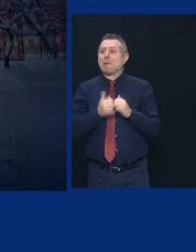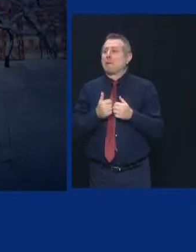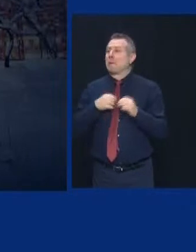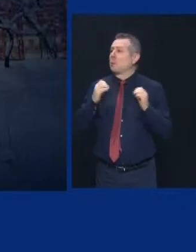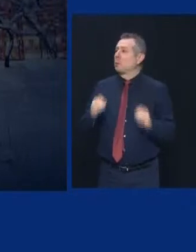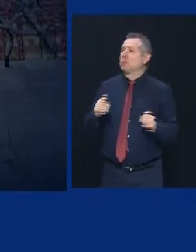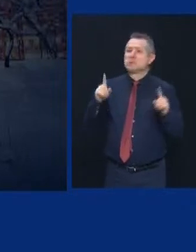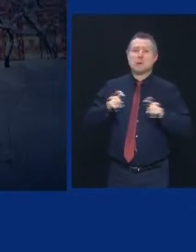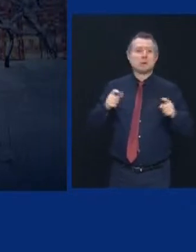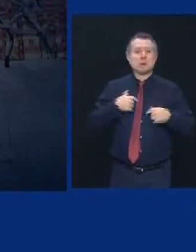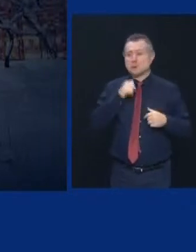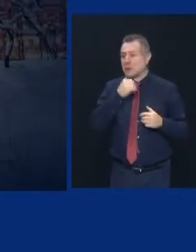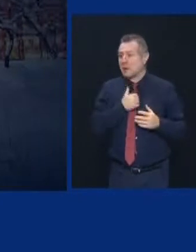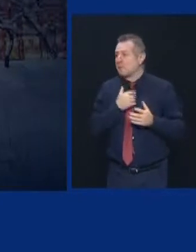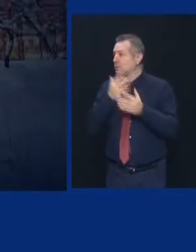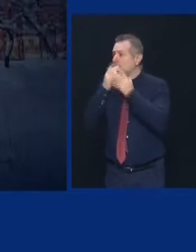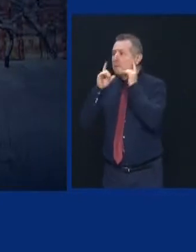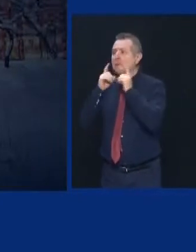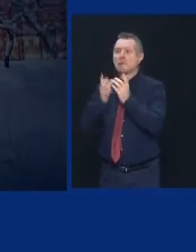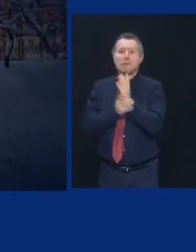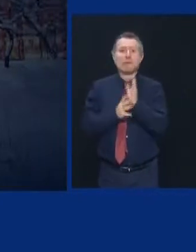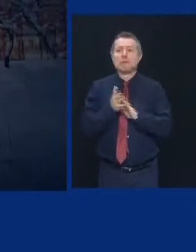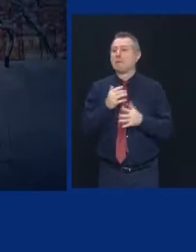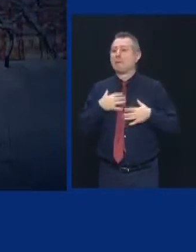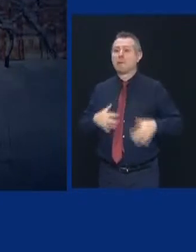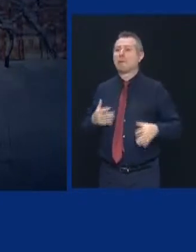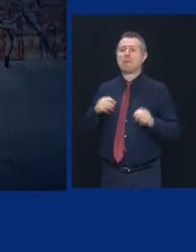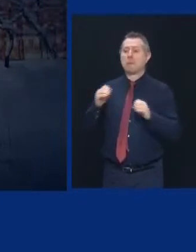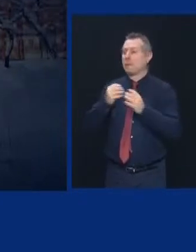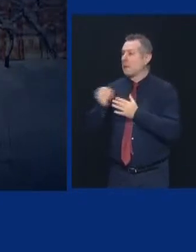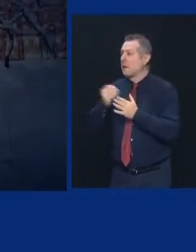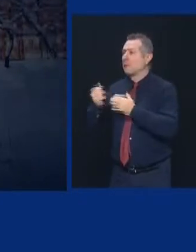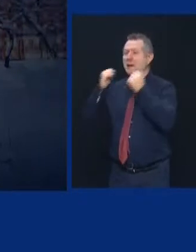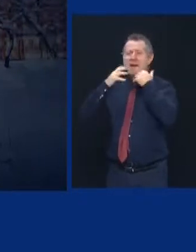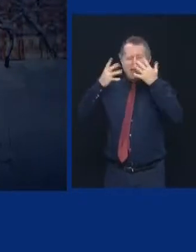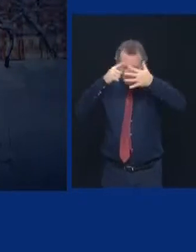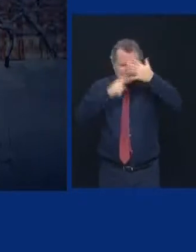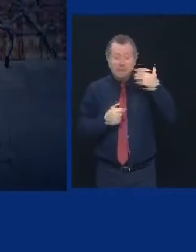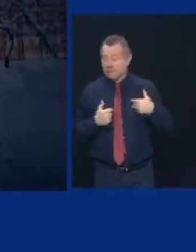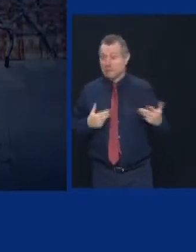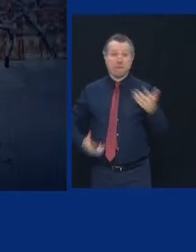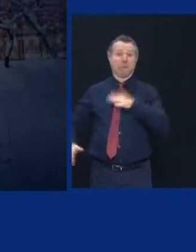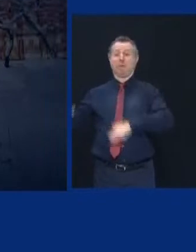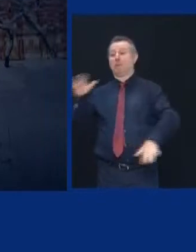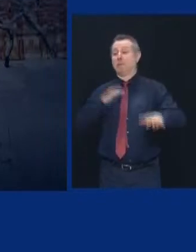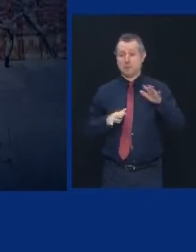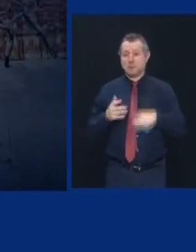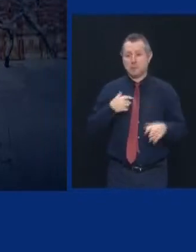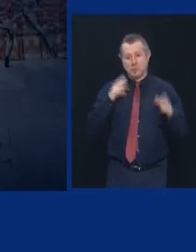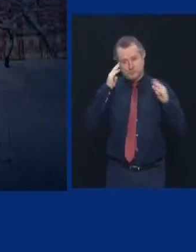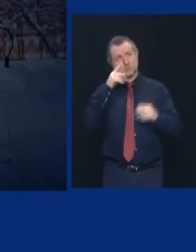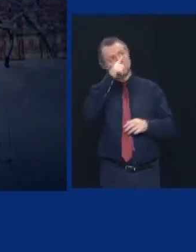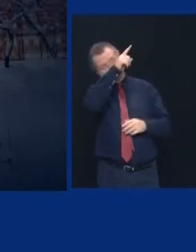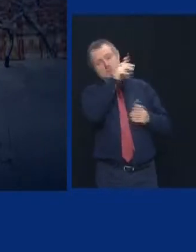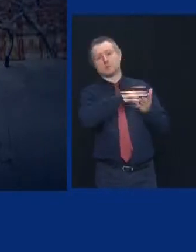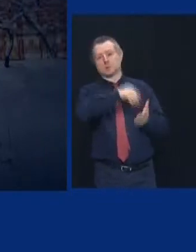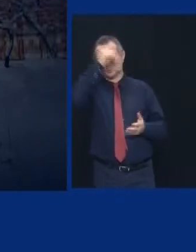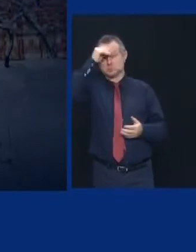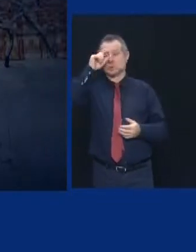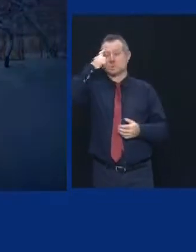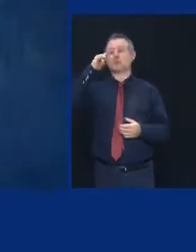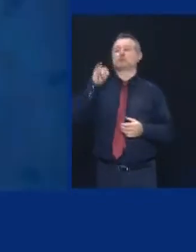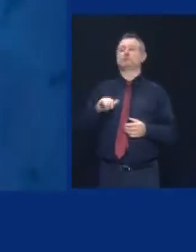can buy masks and gowns, et cetera. I hope they learn the lesson. And the 35 questions from the National